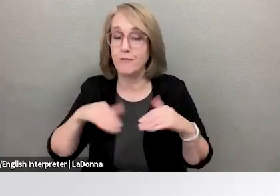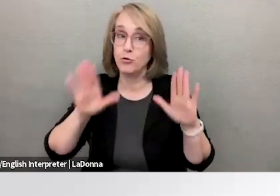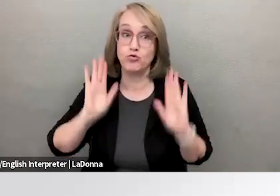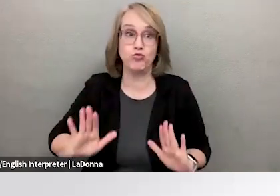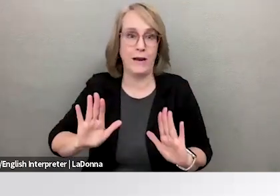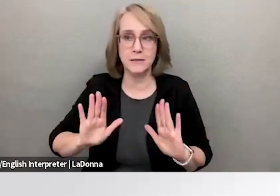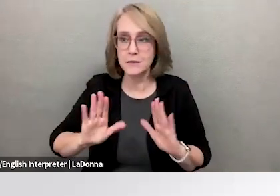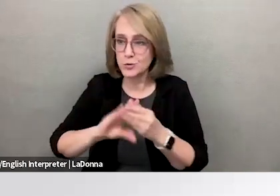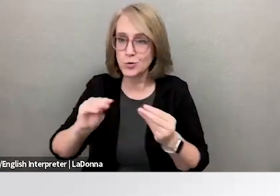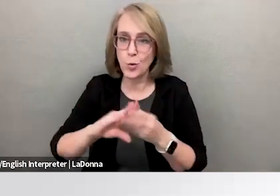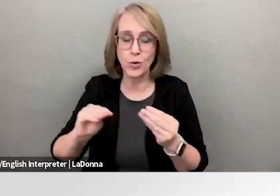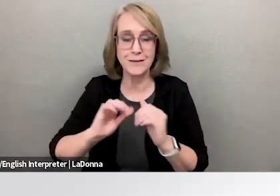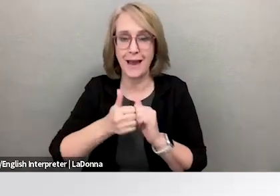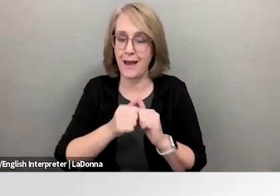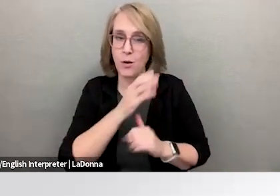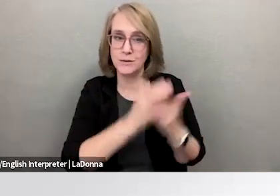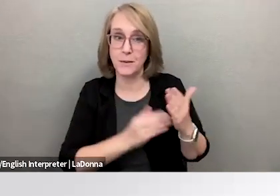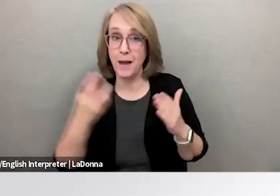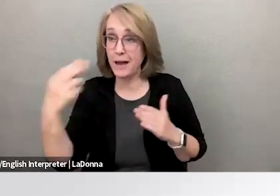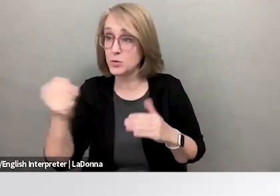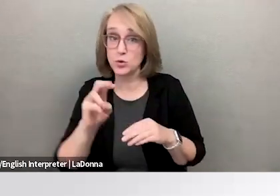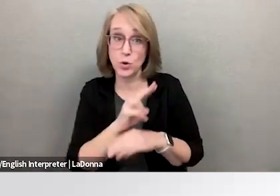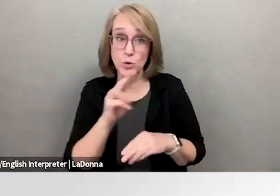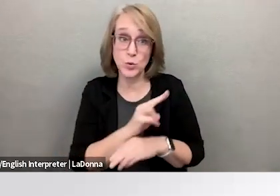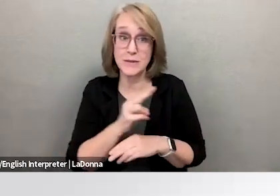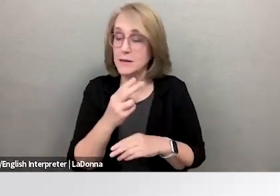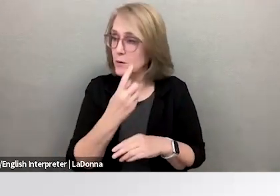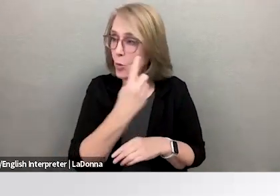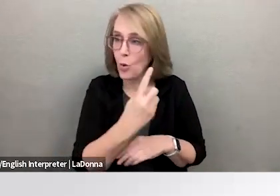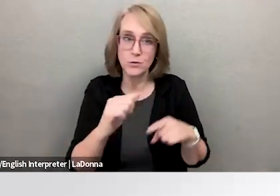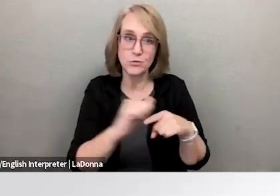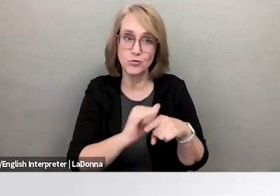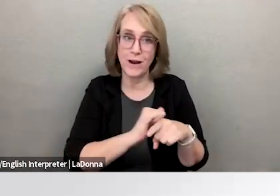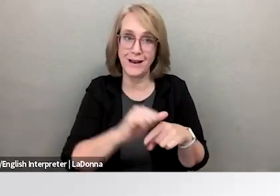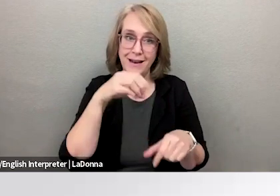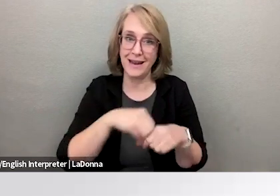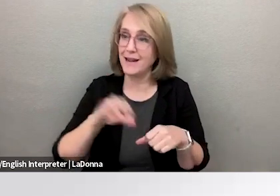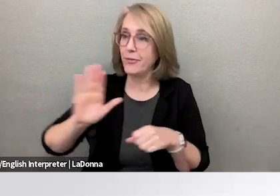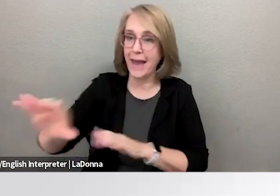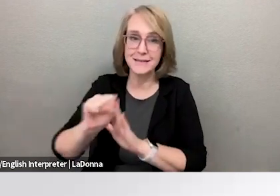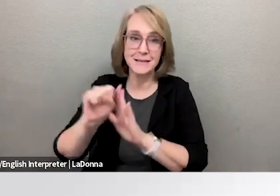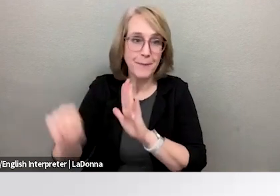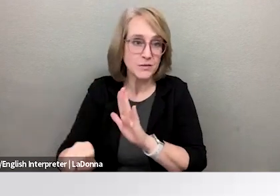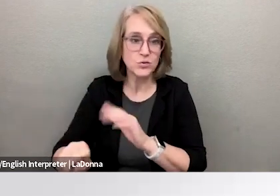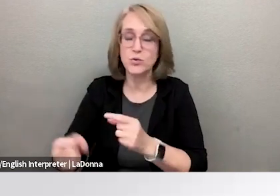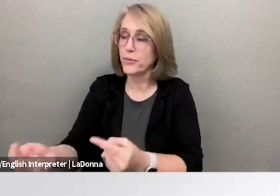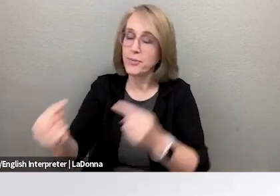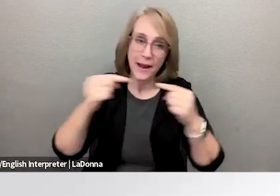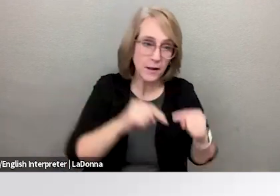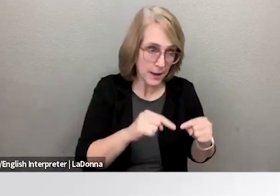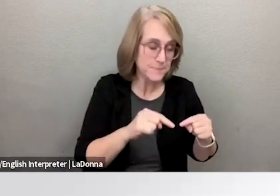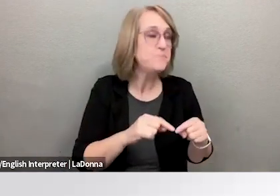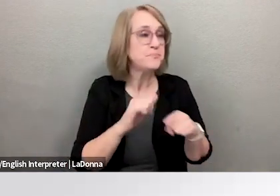our Certified Direct Care Professional into a semester-long training program where they maybe come out as a Certified Direct